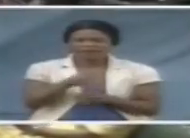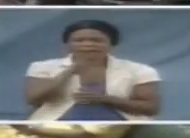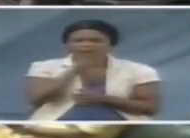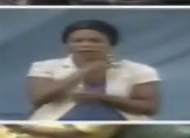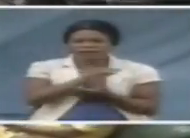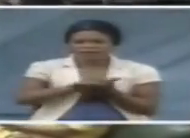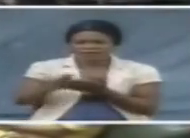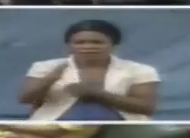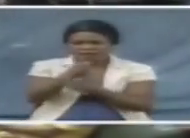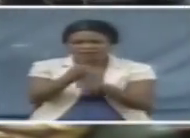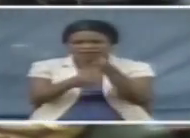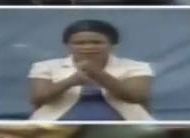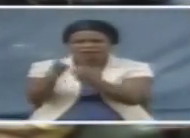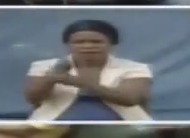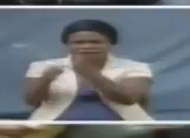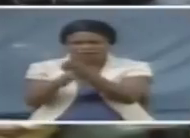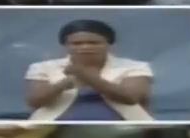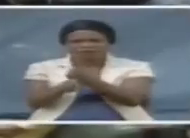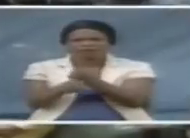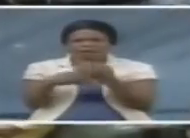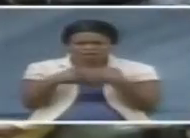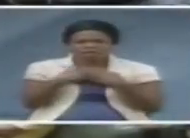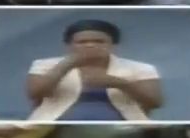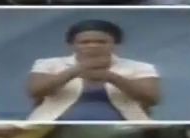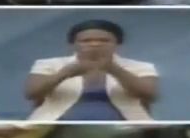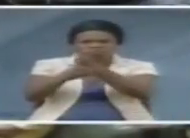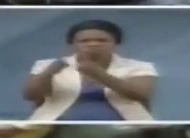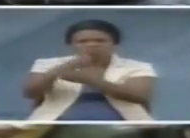Mr. Speaker, water and sanitation